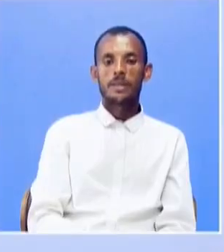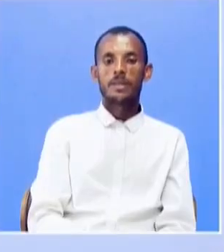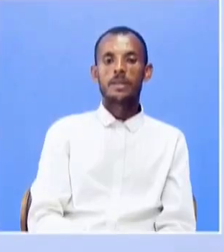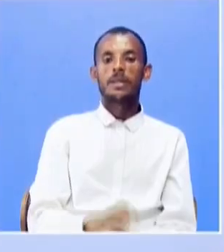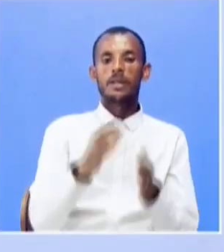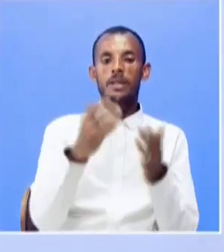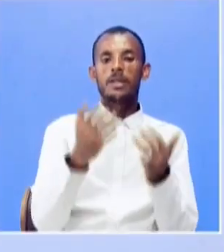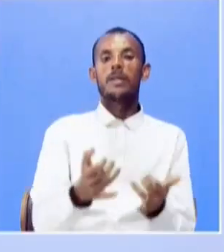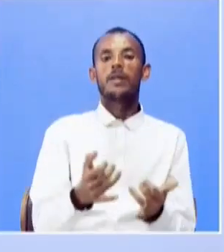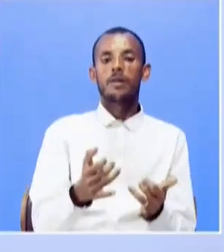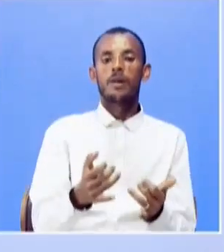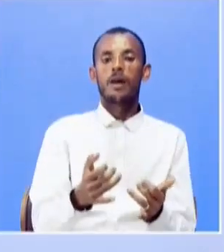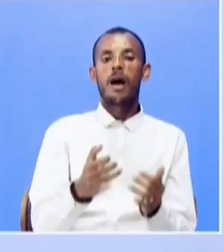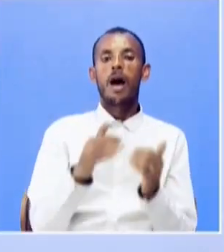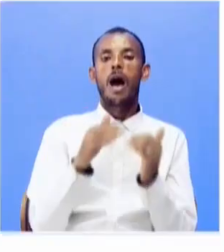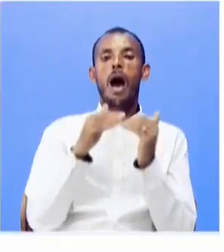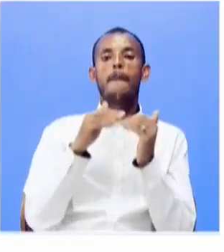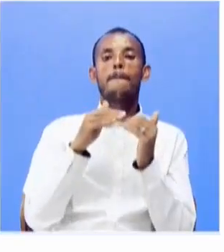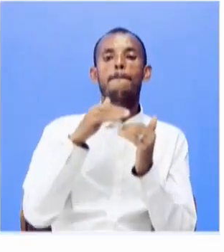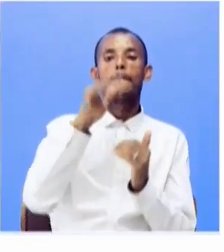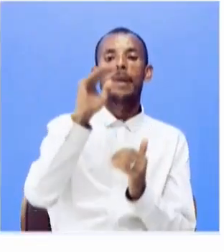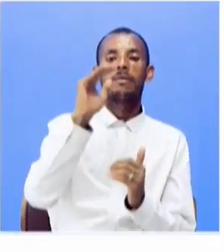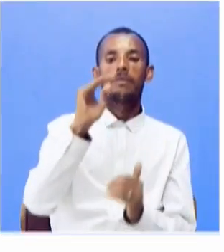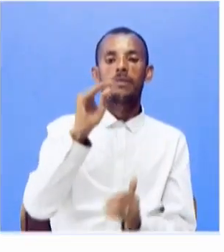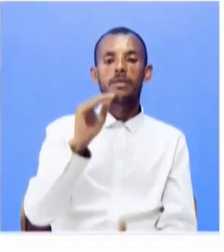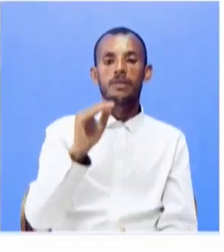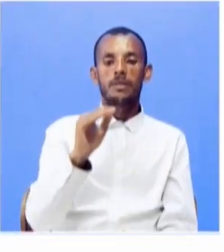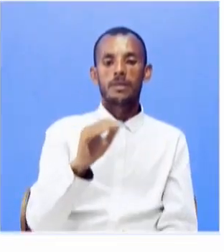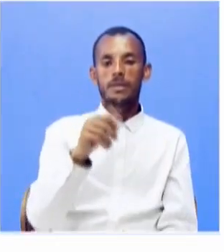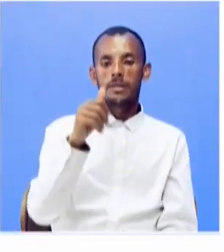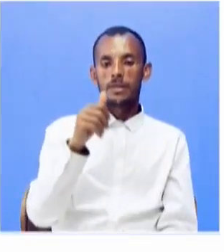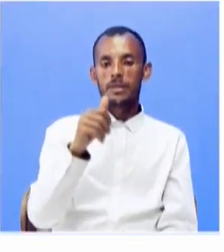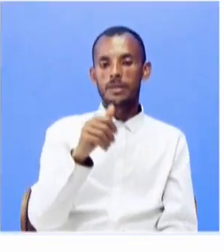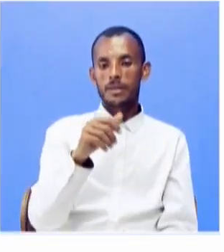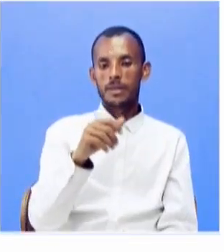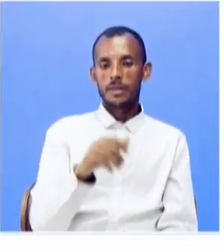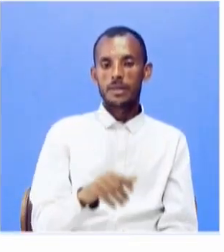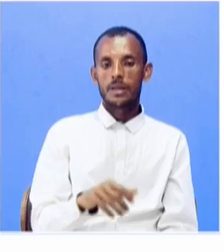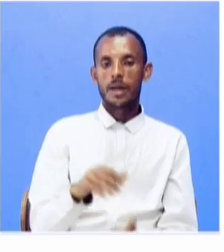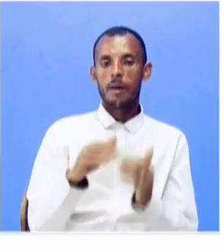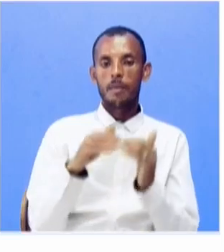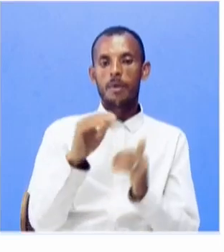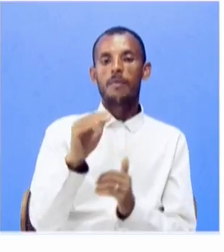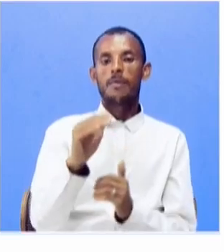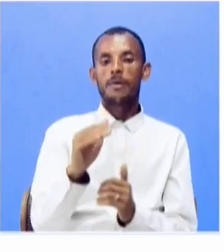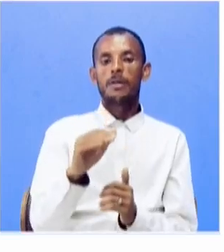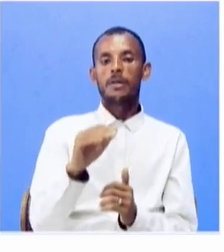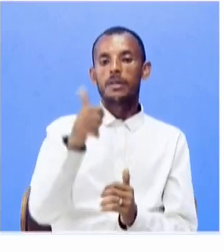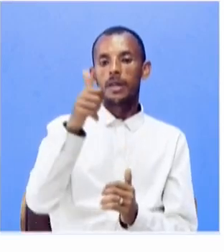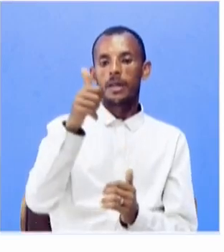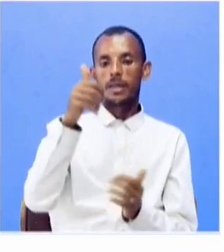Now, above